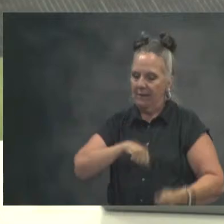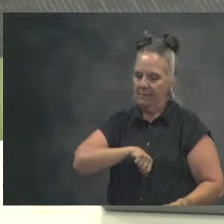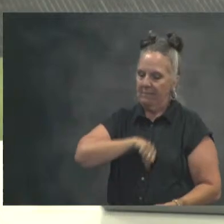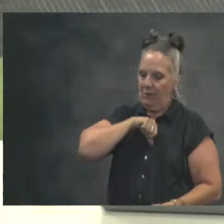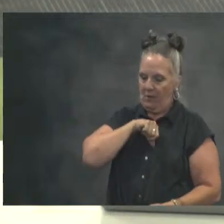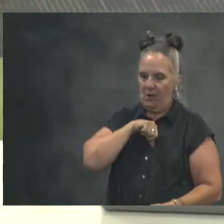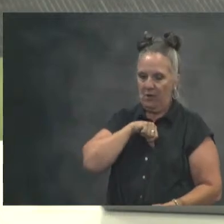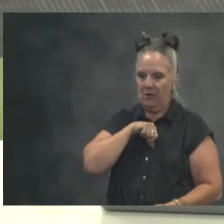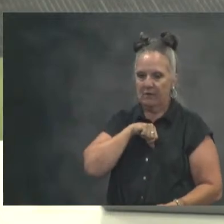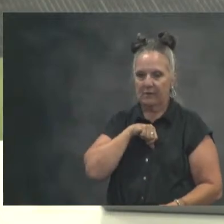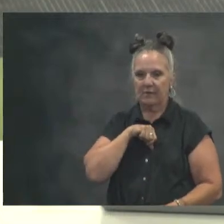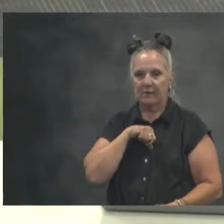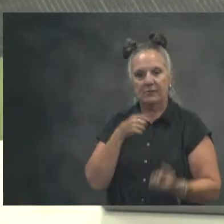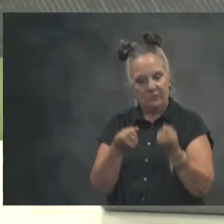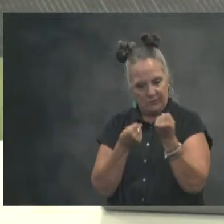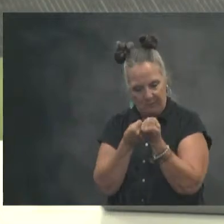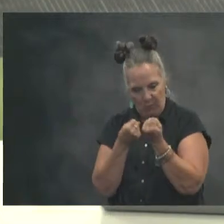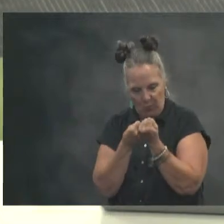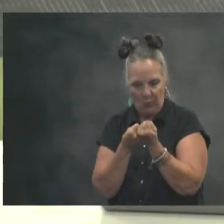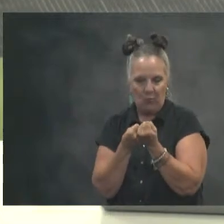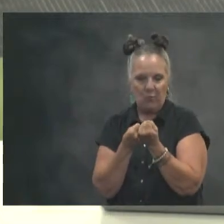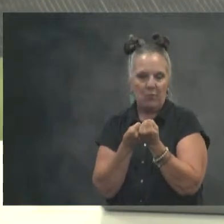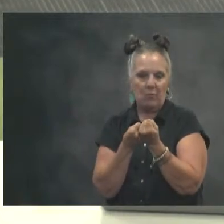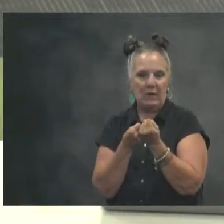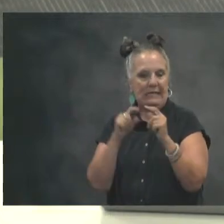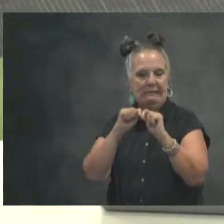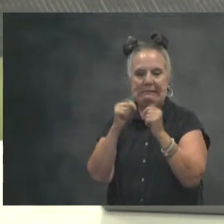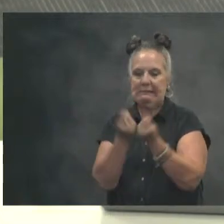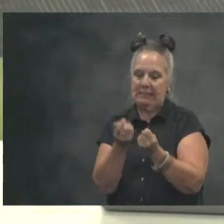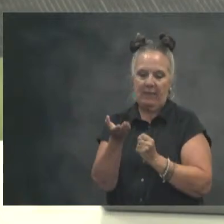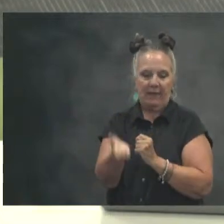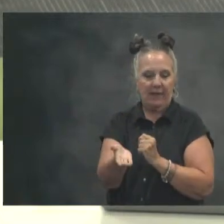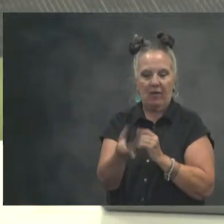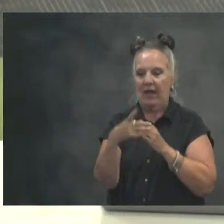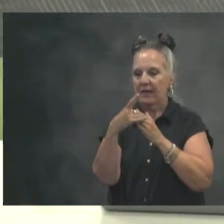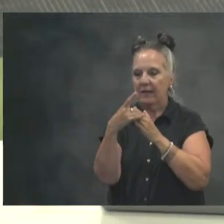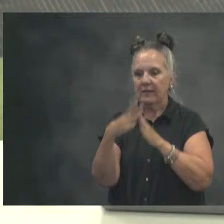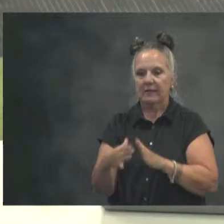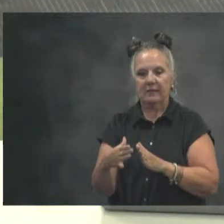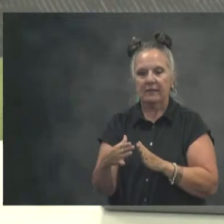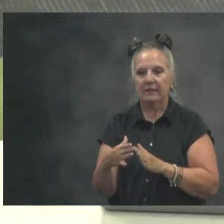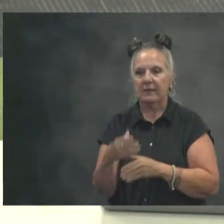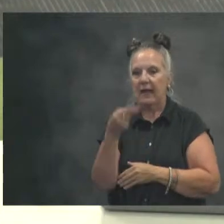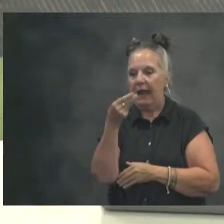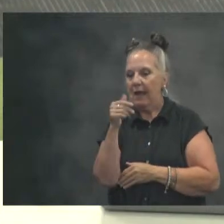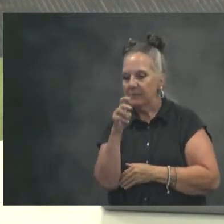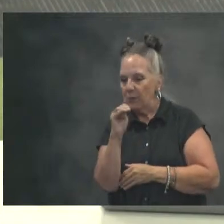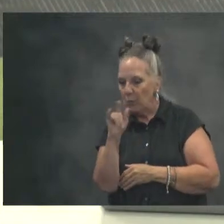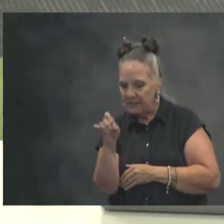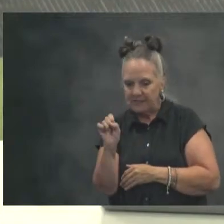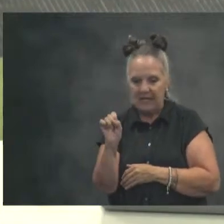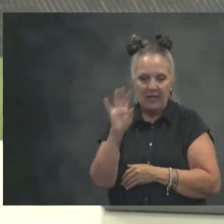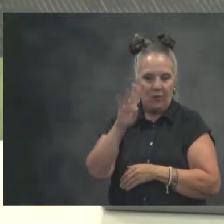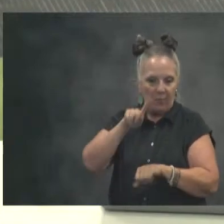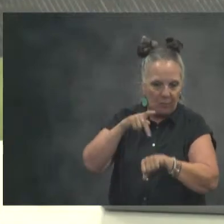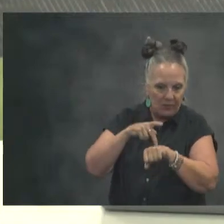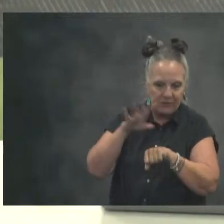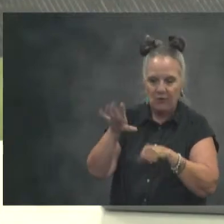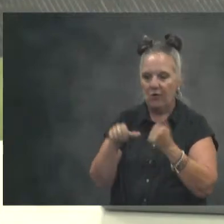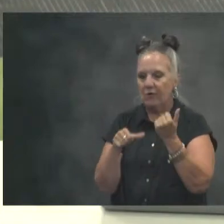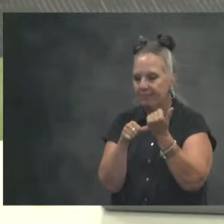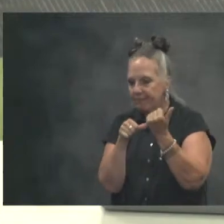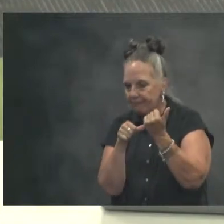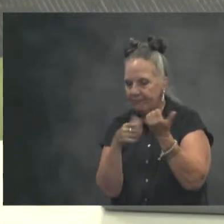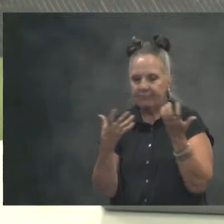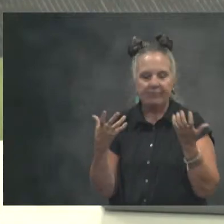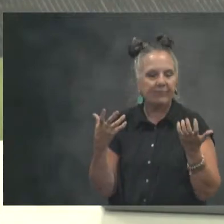proud to support the team out there, and the leadership of Tamsin Wilson, principal, and her administrative team are